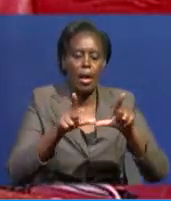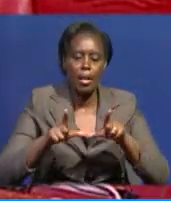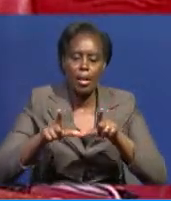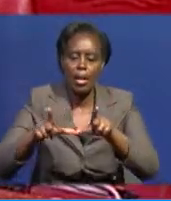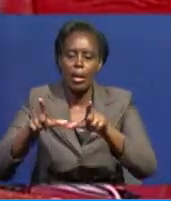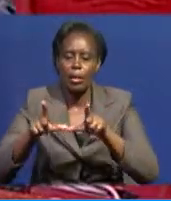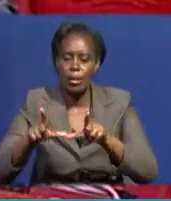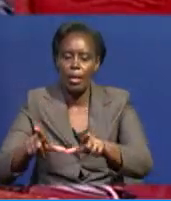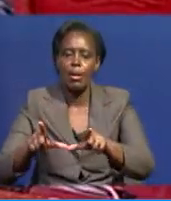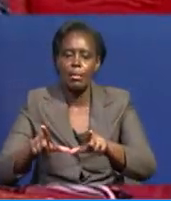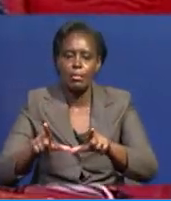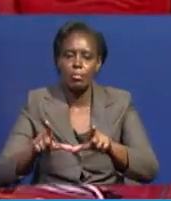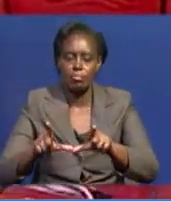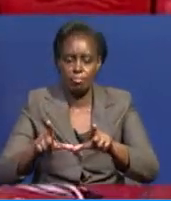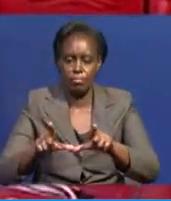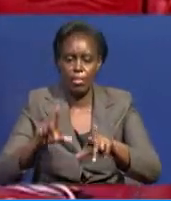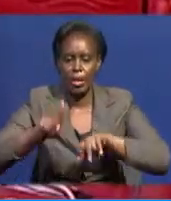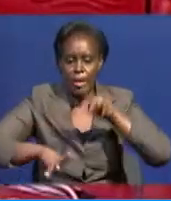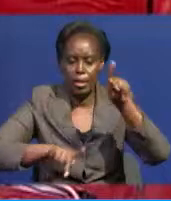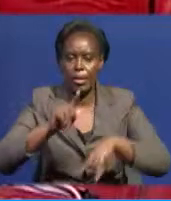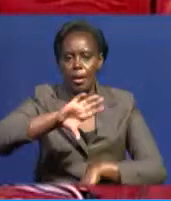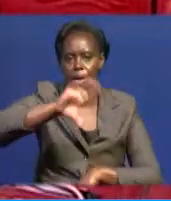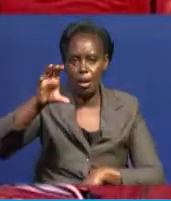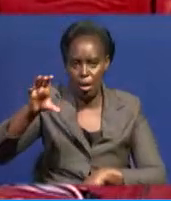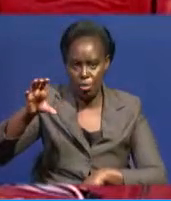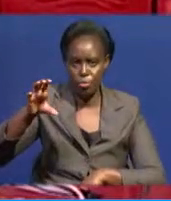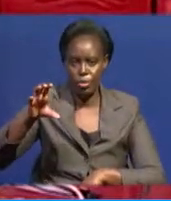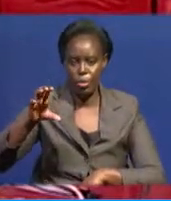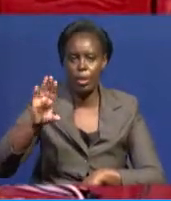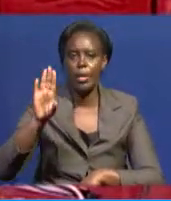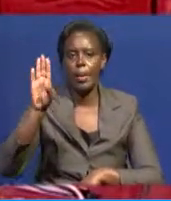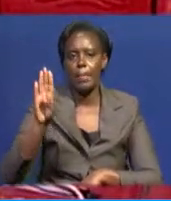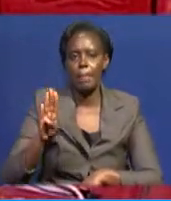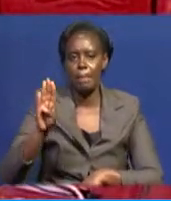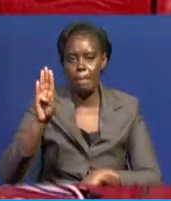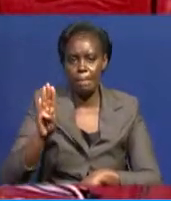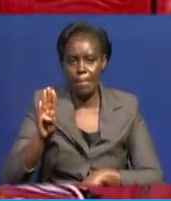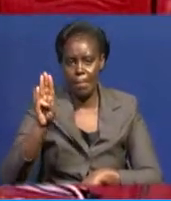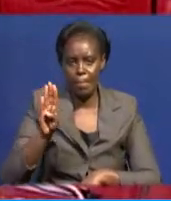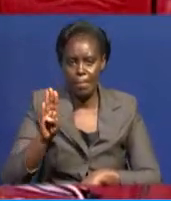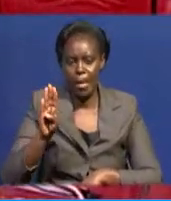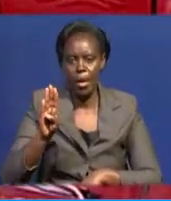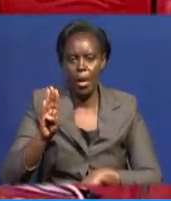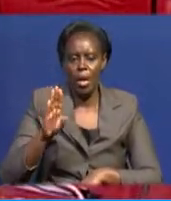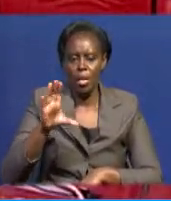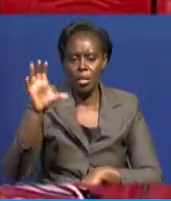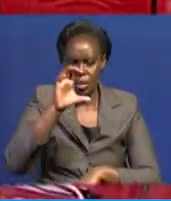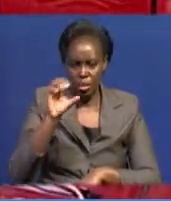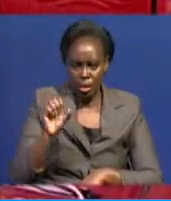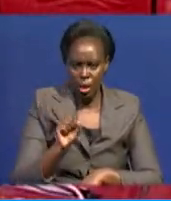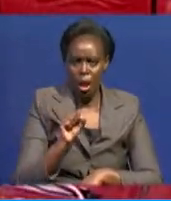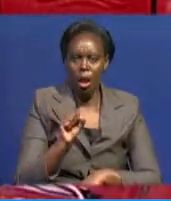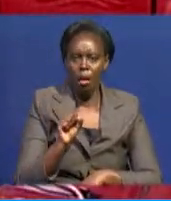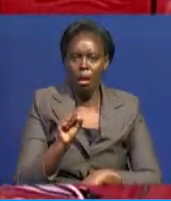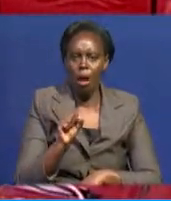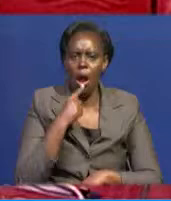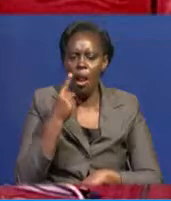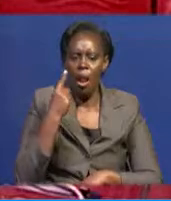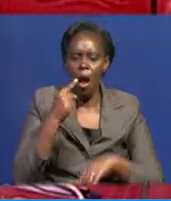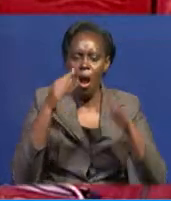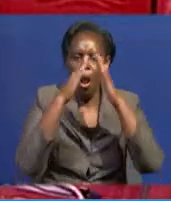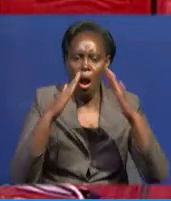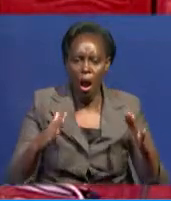public schools, particularly in Kirinyaga County? And B, could the Cabinet Secretary tell